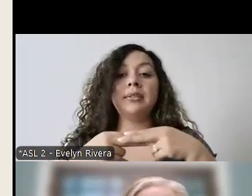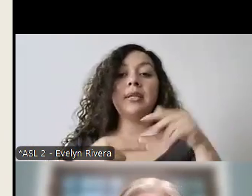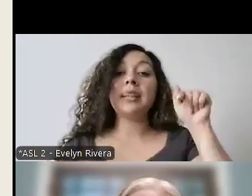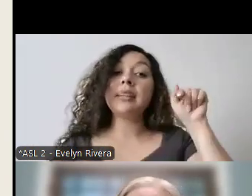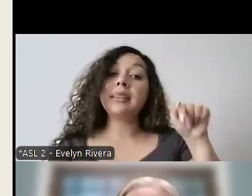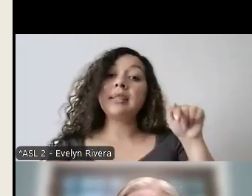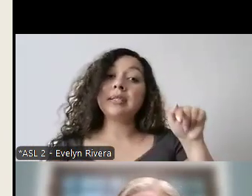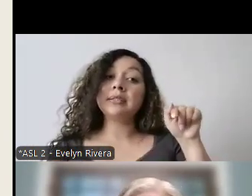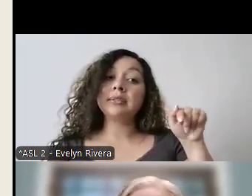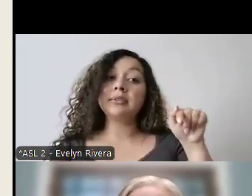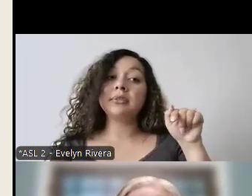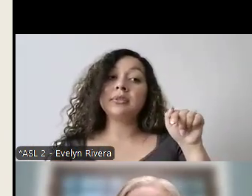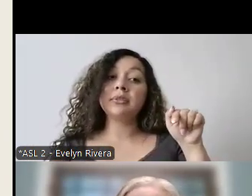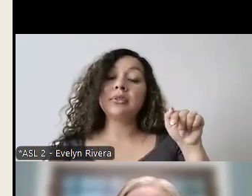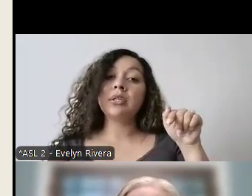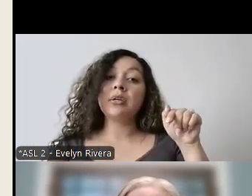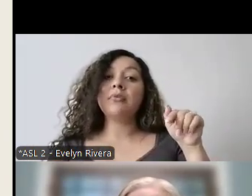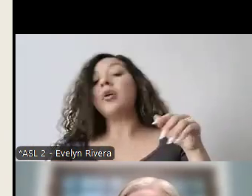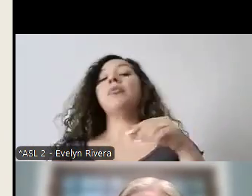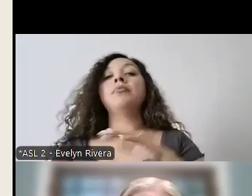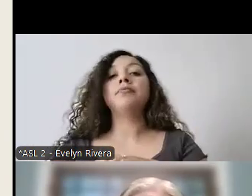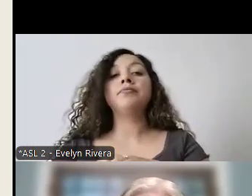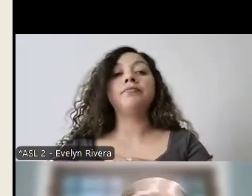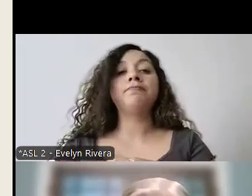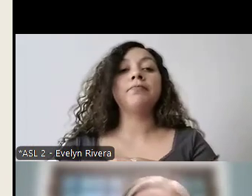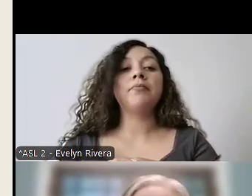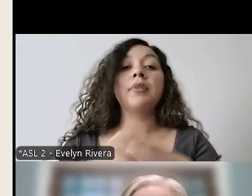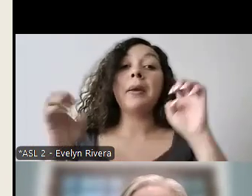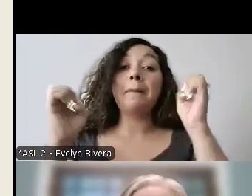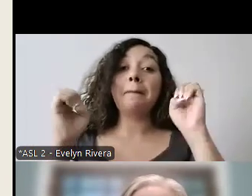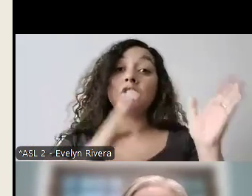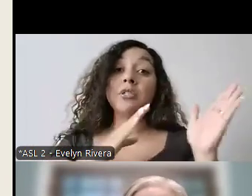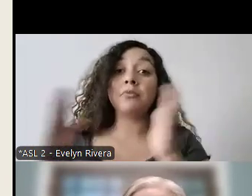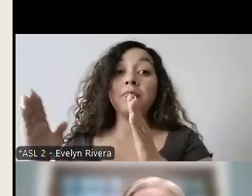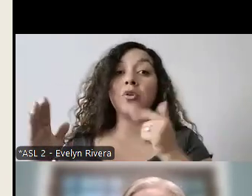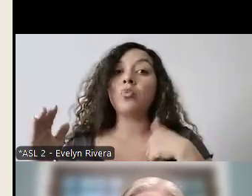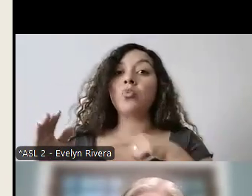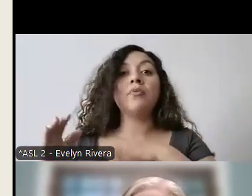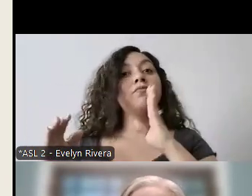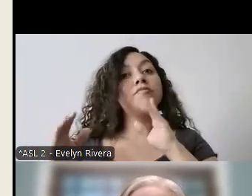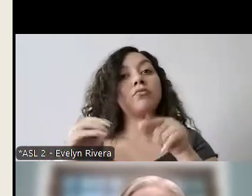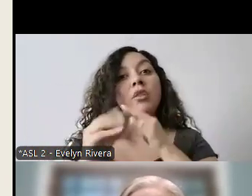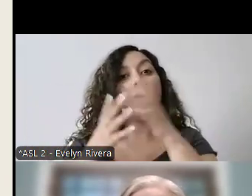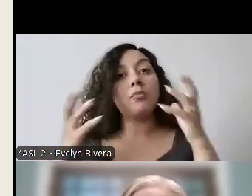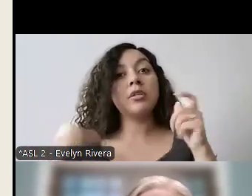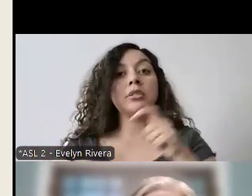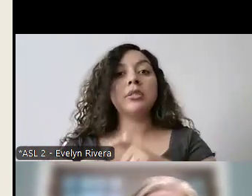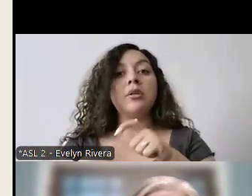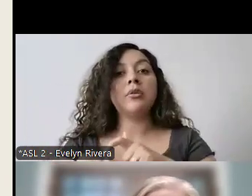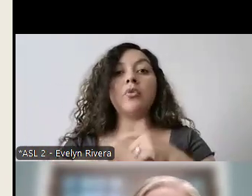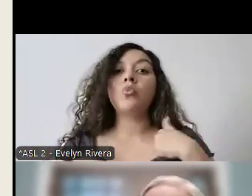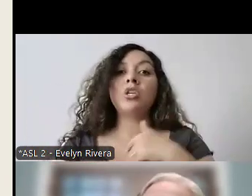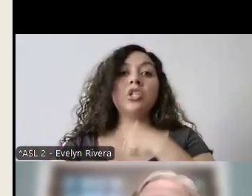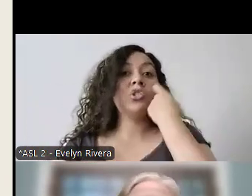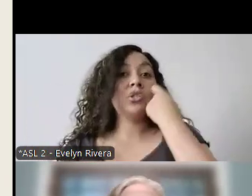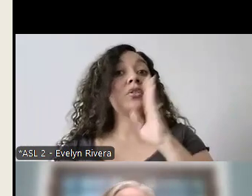We have talked about disaster and emergency preparedness a number of times in this committee, and actually we talked about it again here